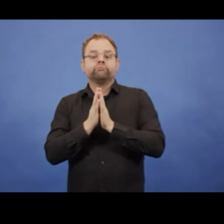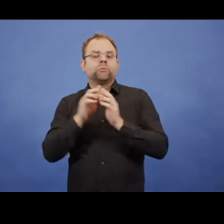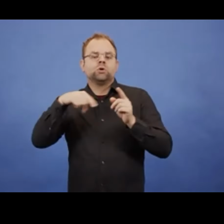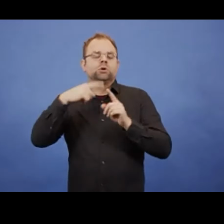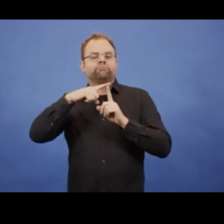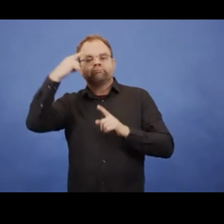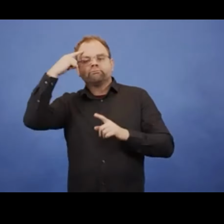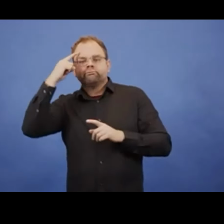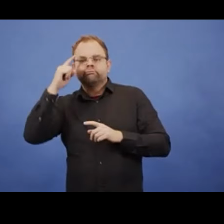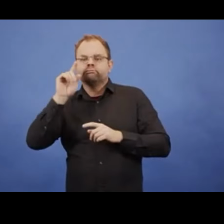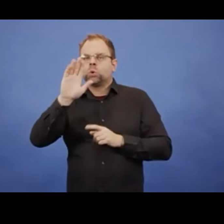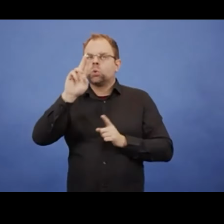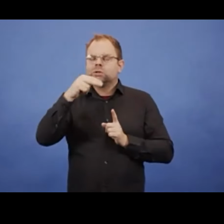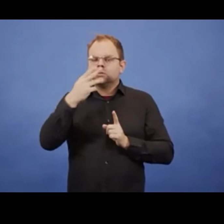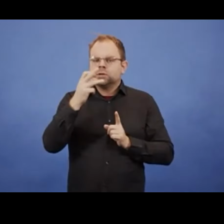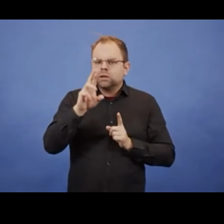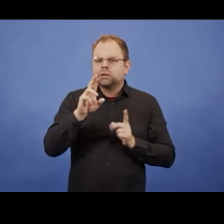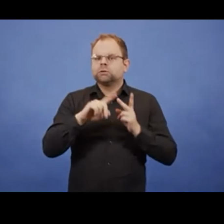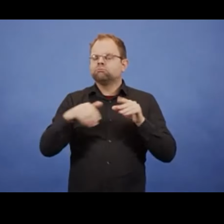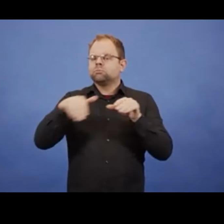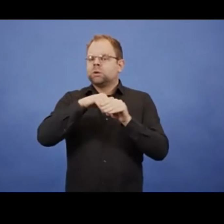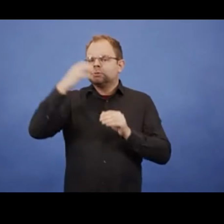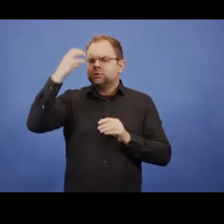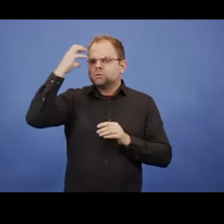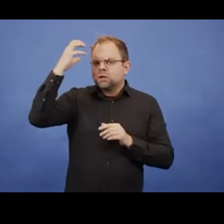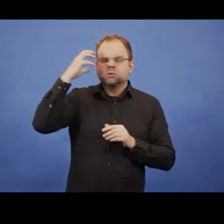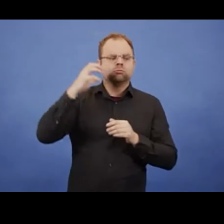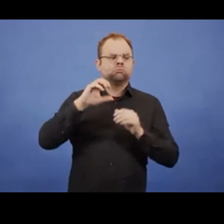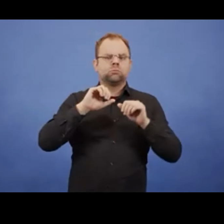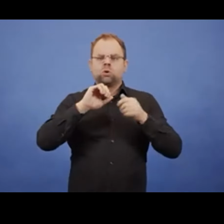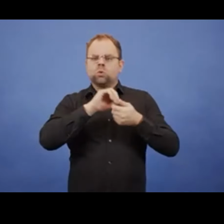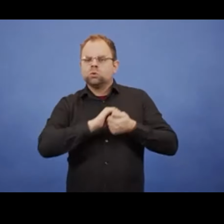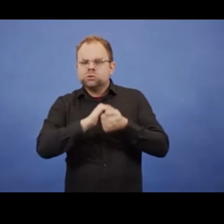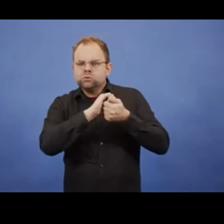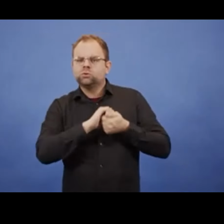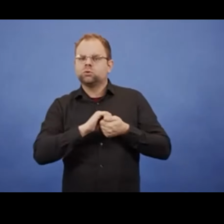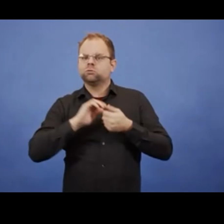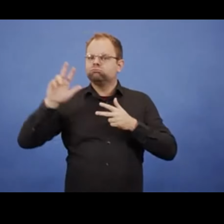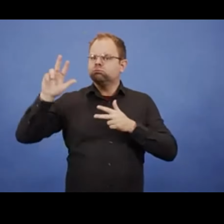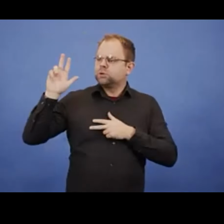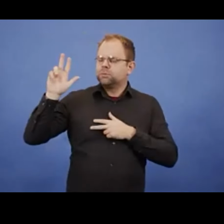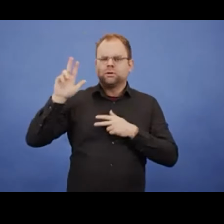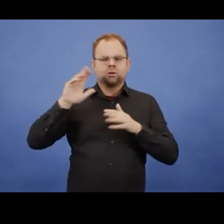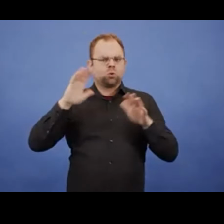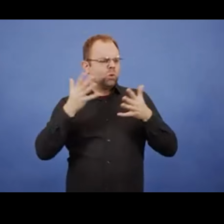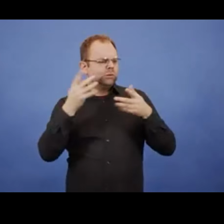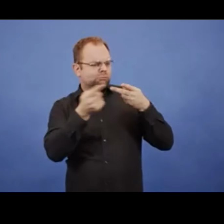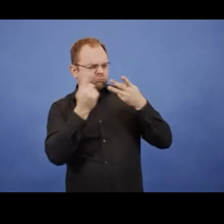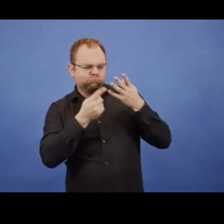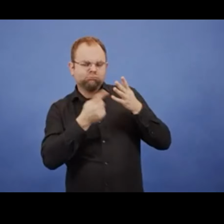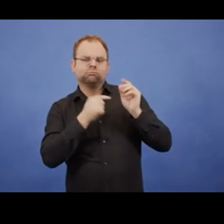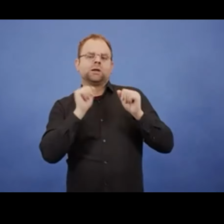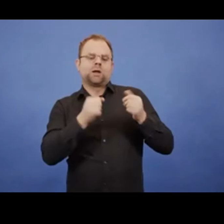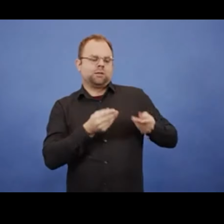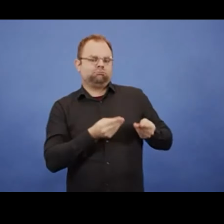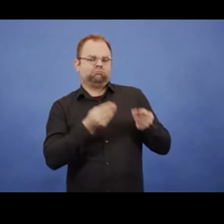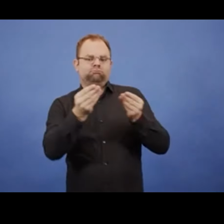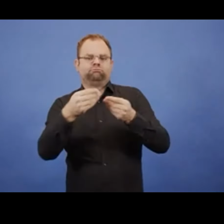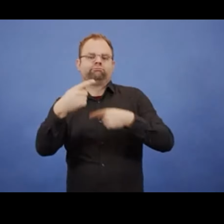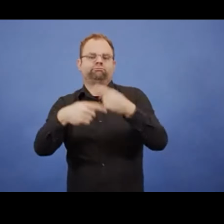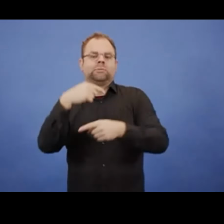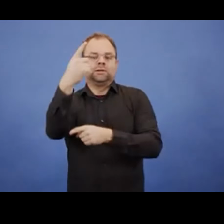series. I'm going to share in the chats later the contacts or the links for registration for the upcoming webinars,